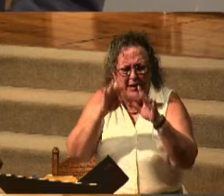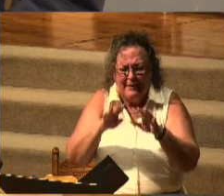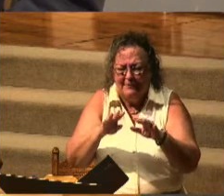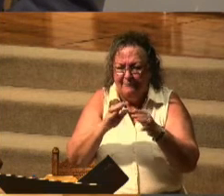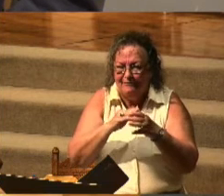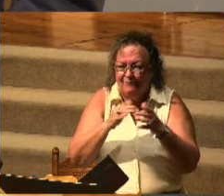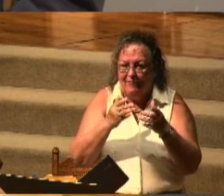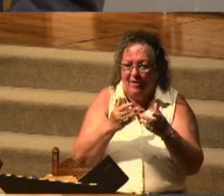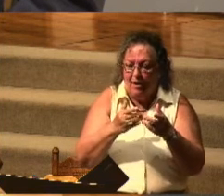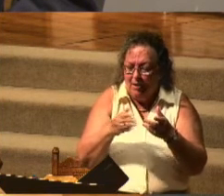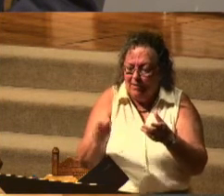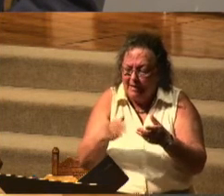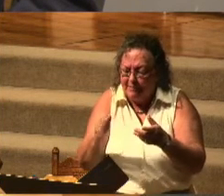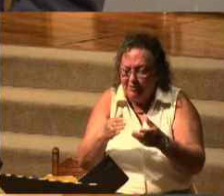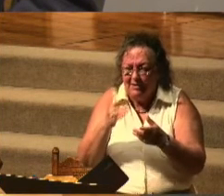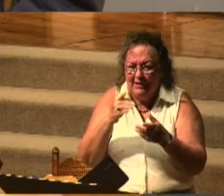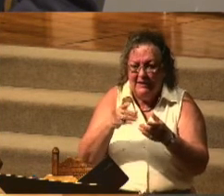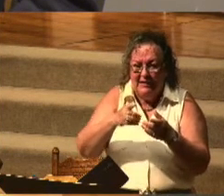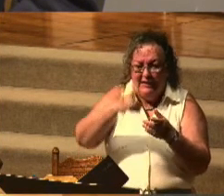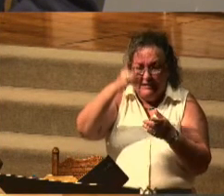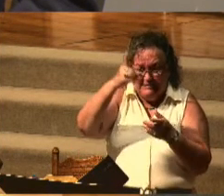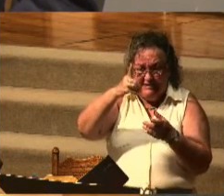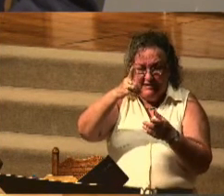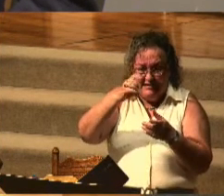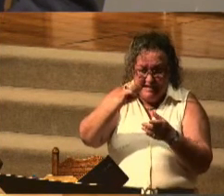And when he came to the den, he cried with a